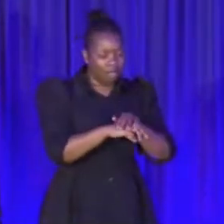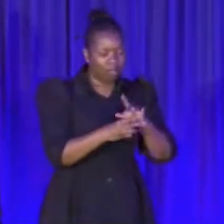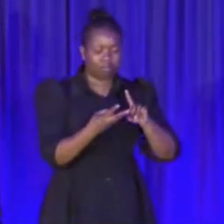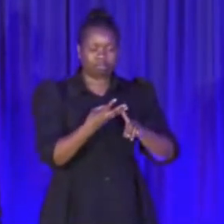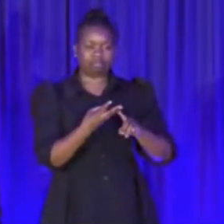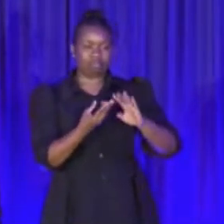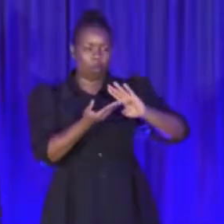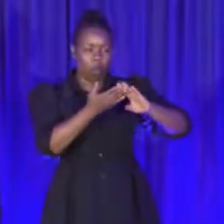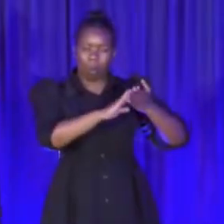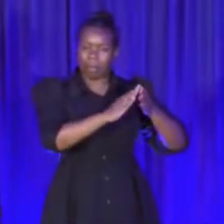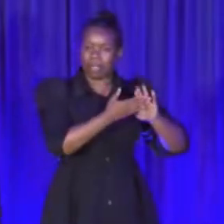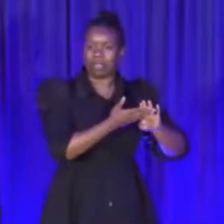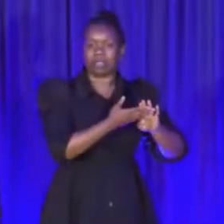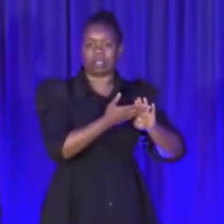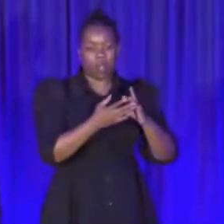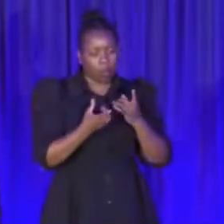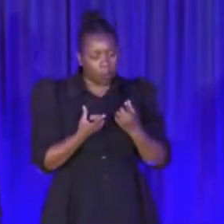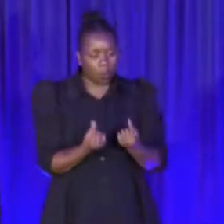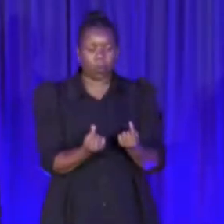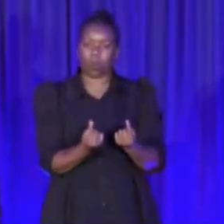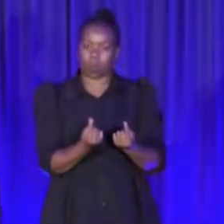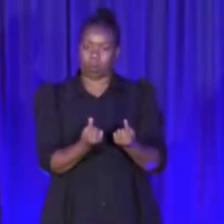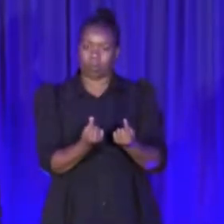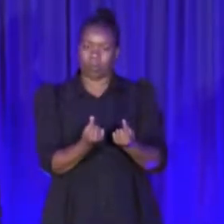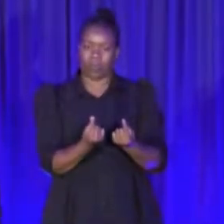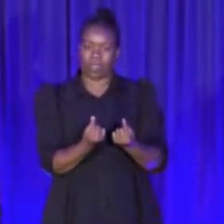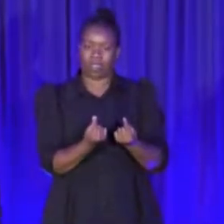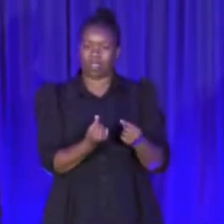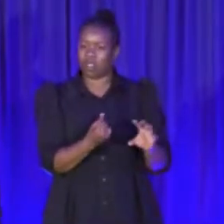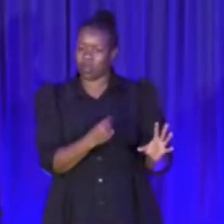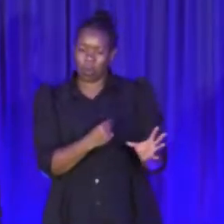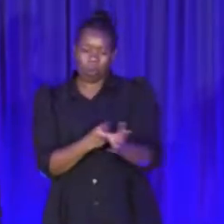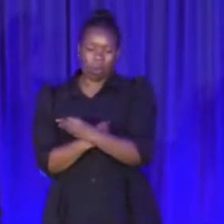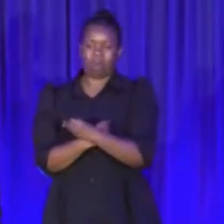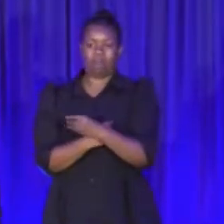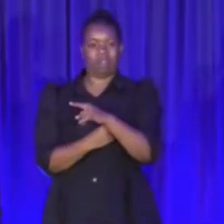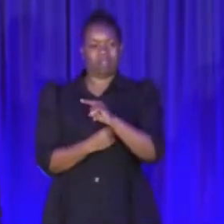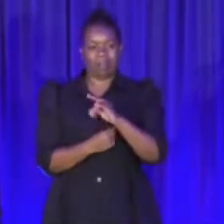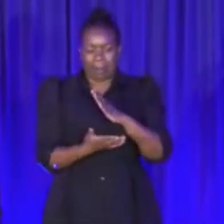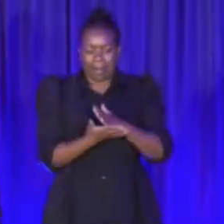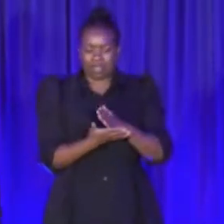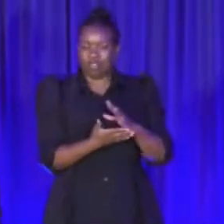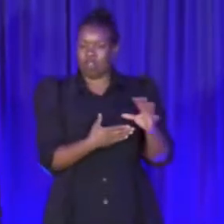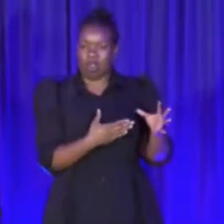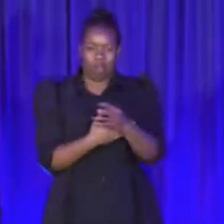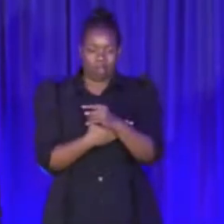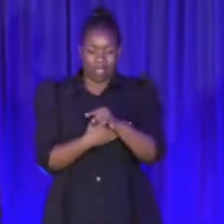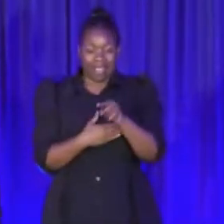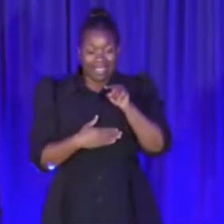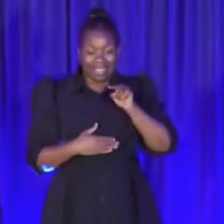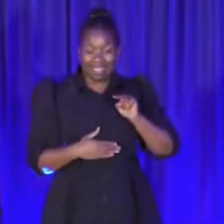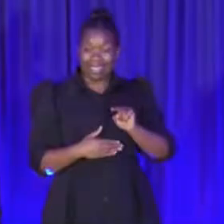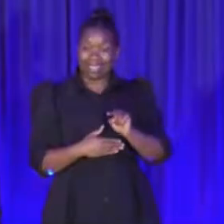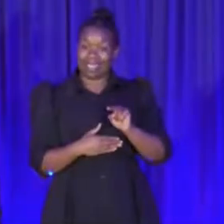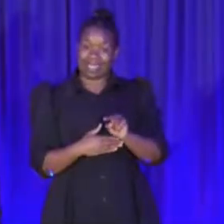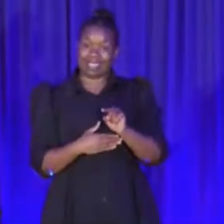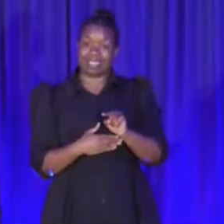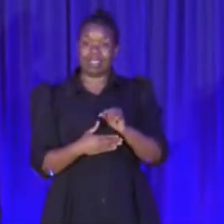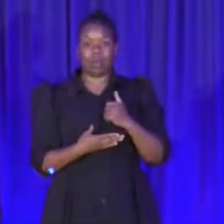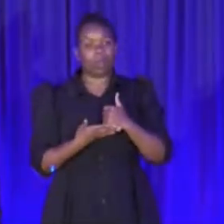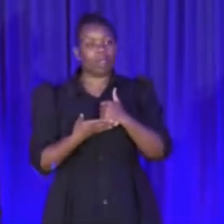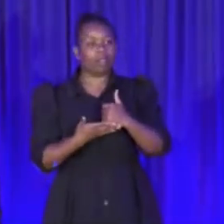communities, and do this across the length and the breadth of this nation. This will